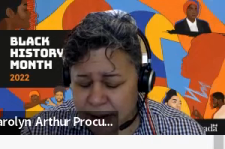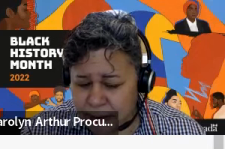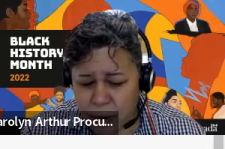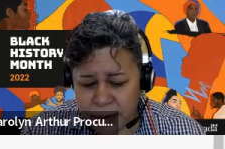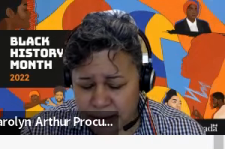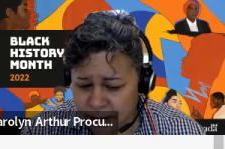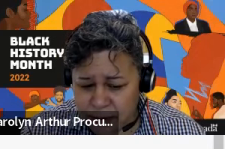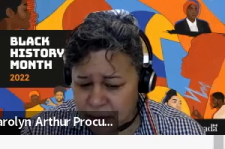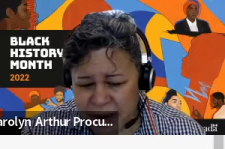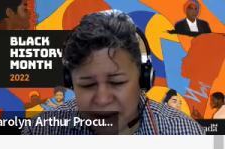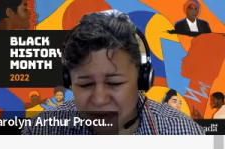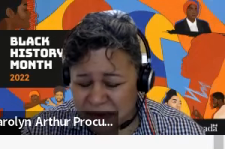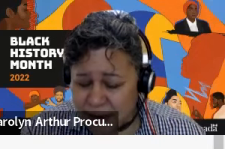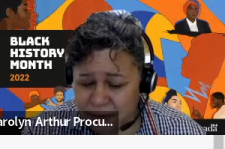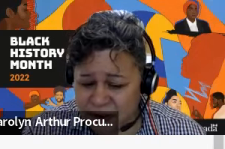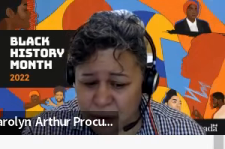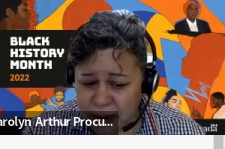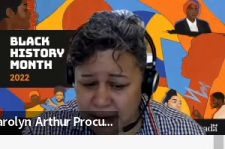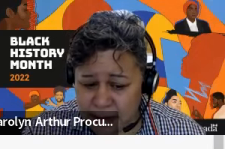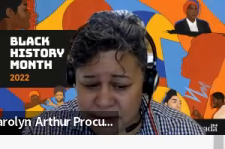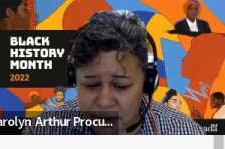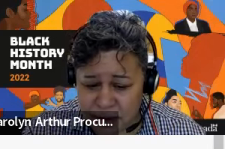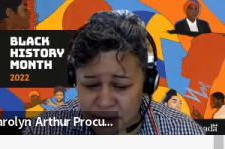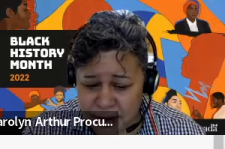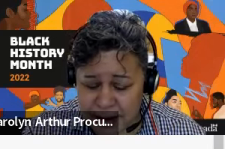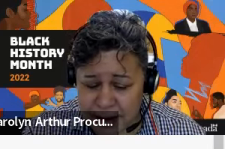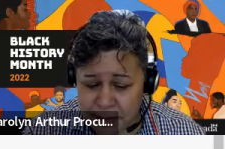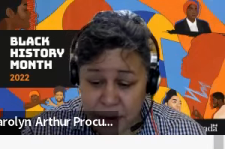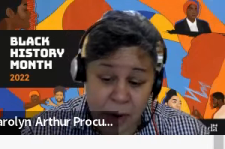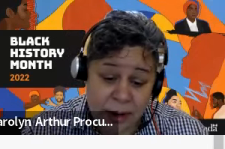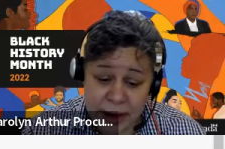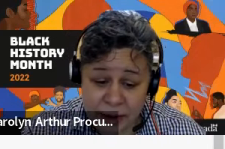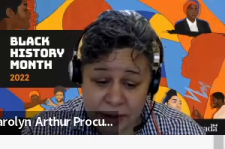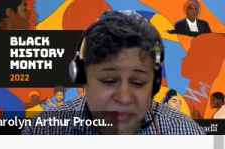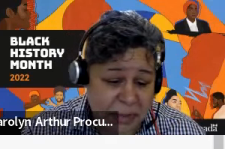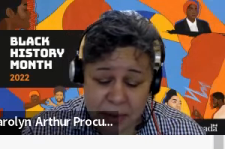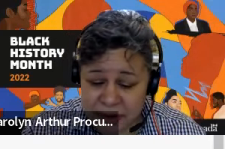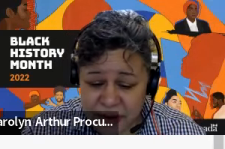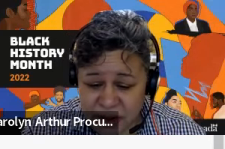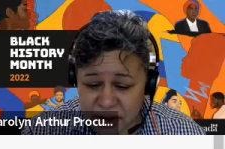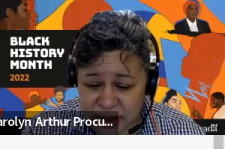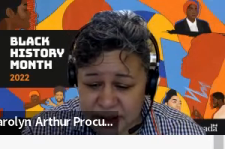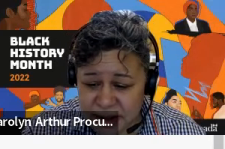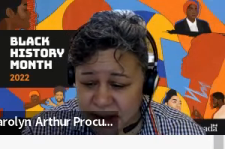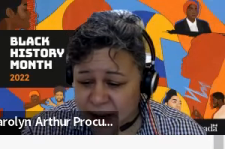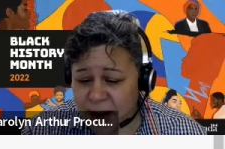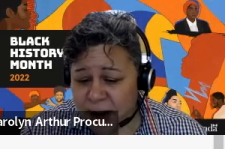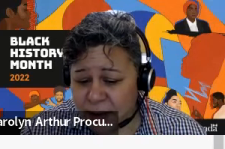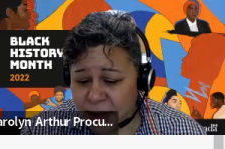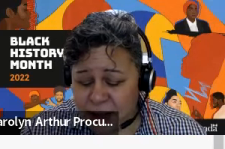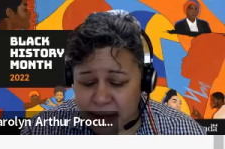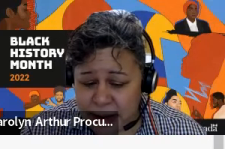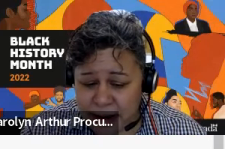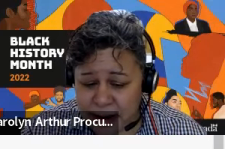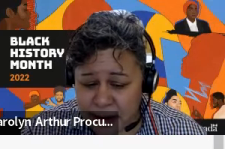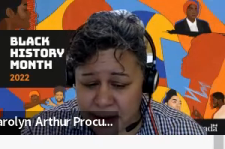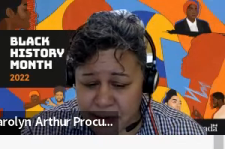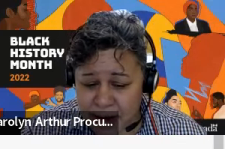I believe only if you might find a few names or any, but all the other Department of Fisheries,